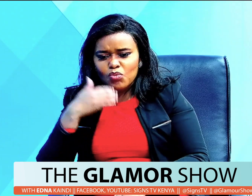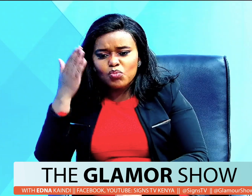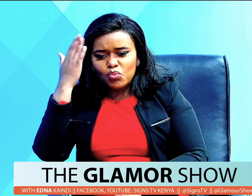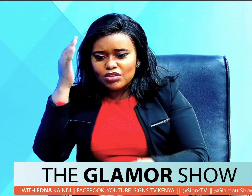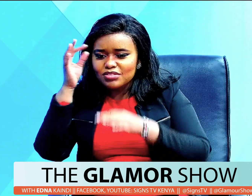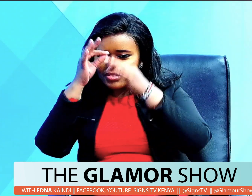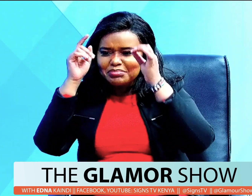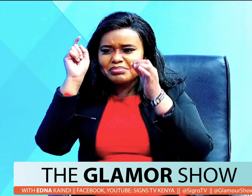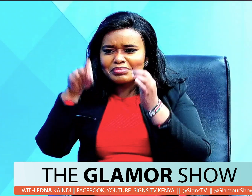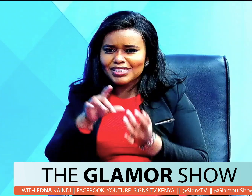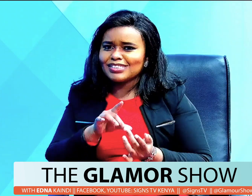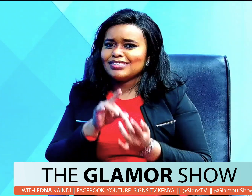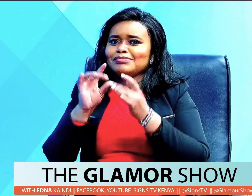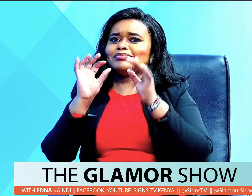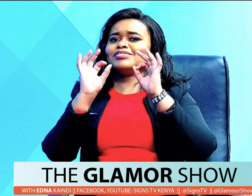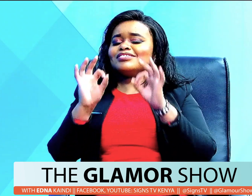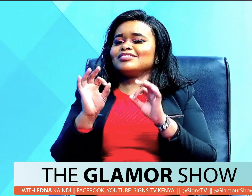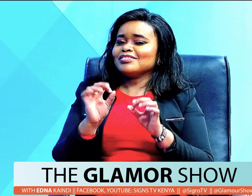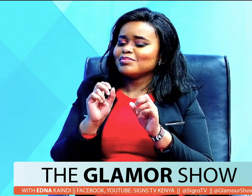Yeah.